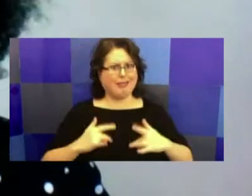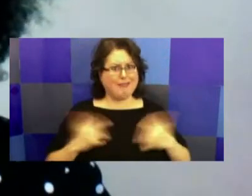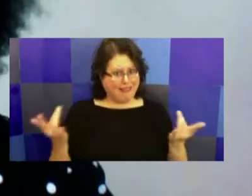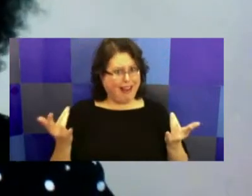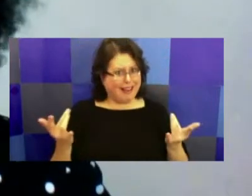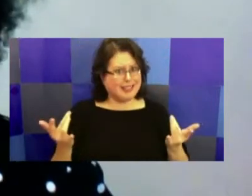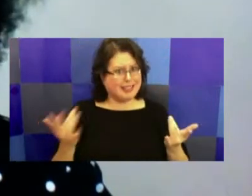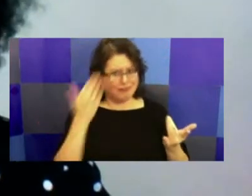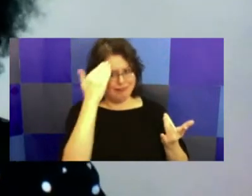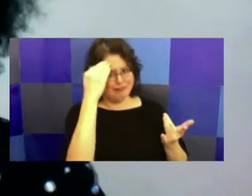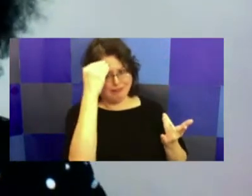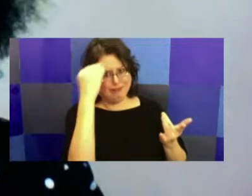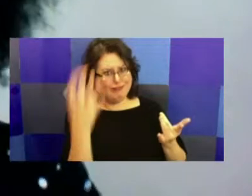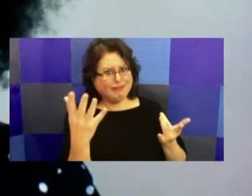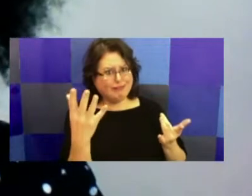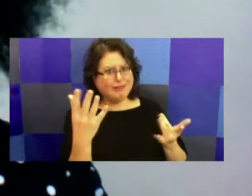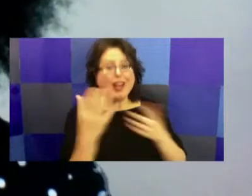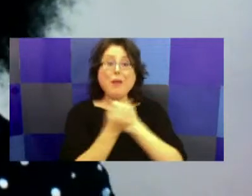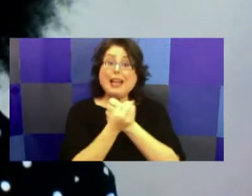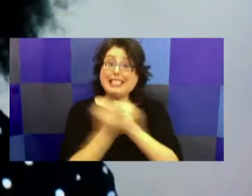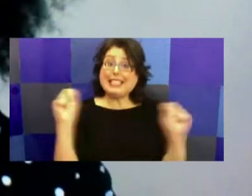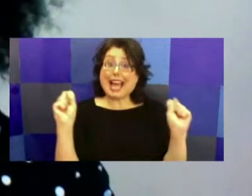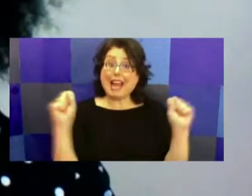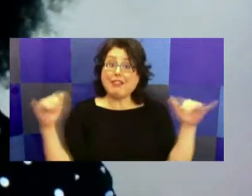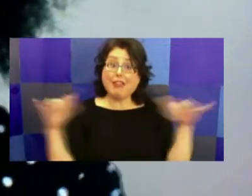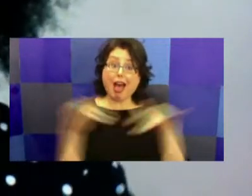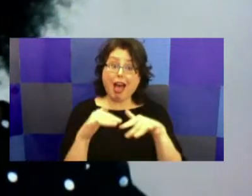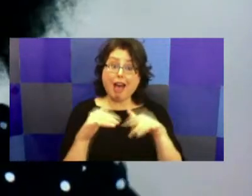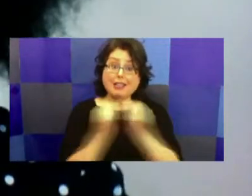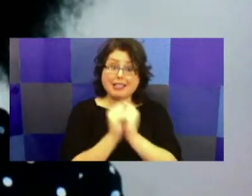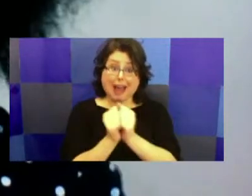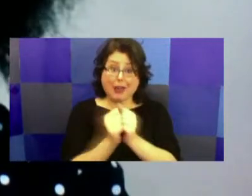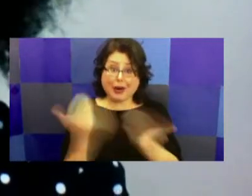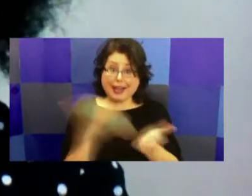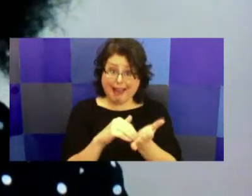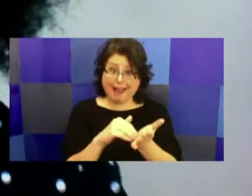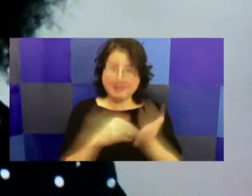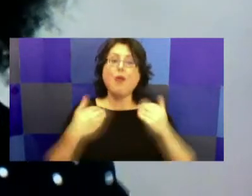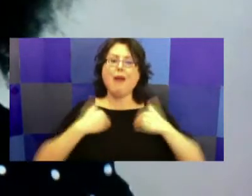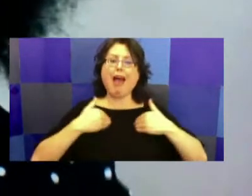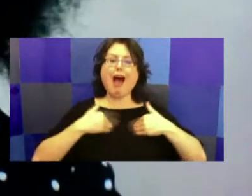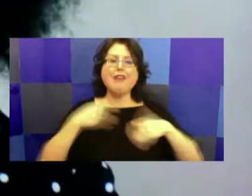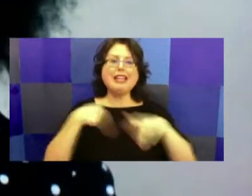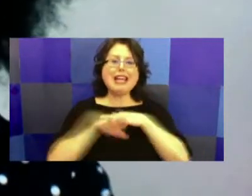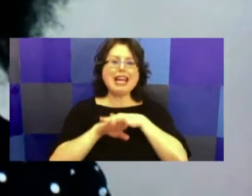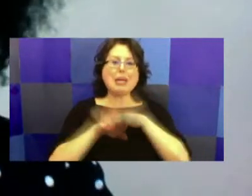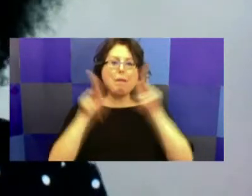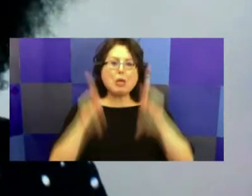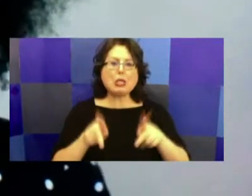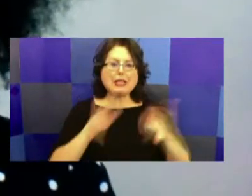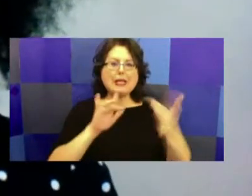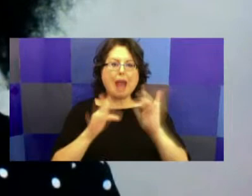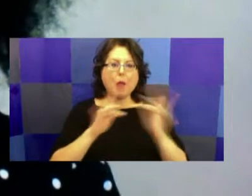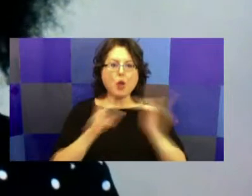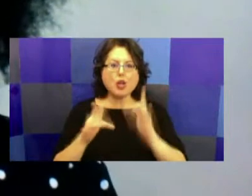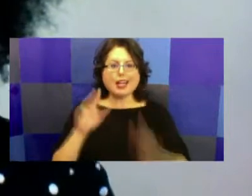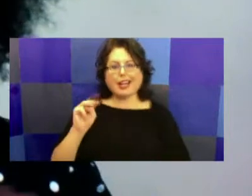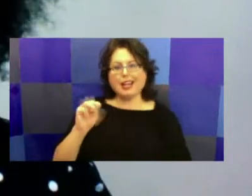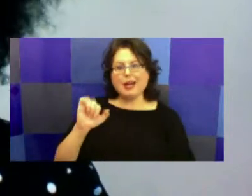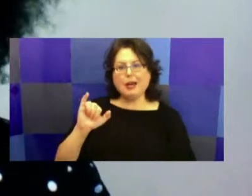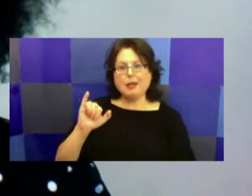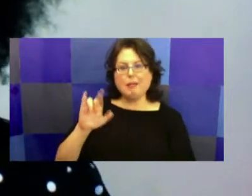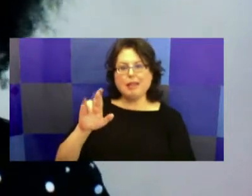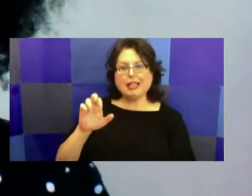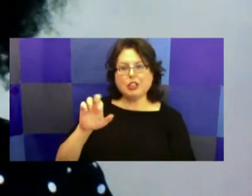And so when it's safe to do so again, we have an in-person networking mixer where